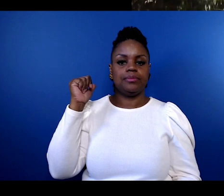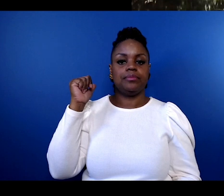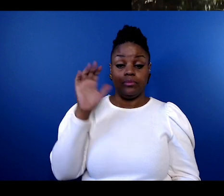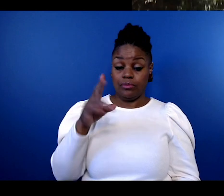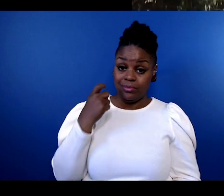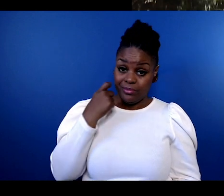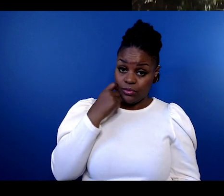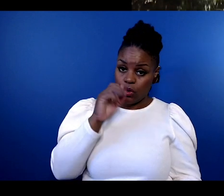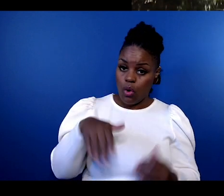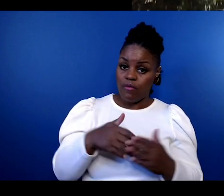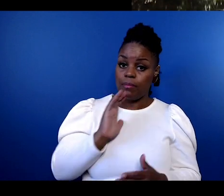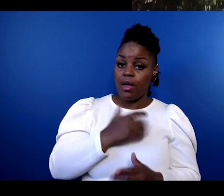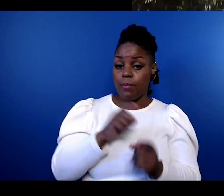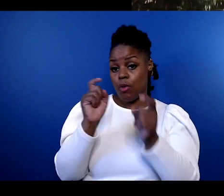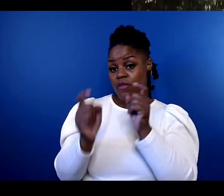Next is plank.